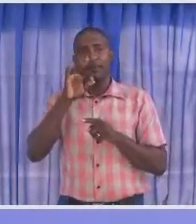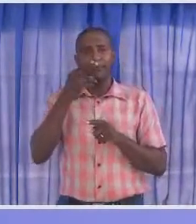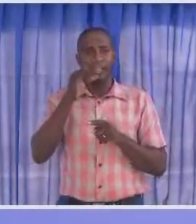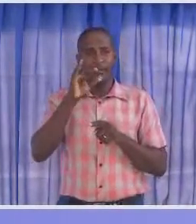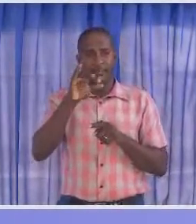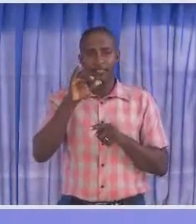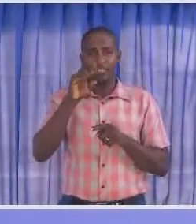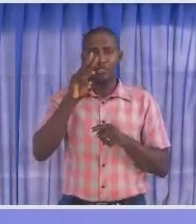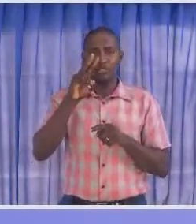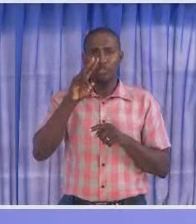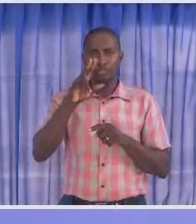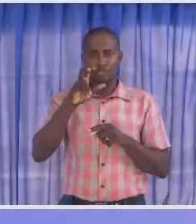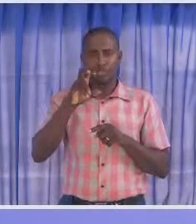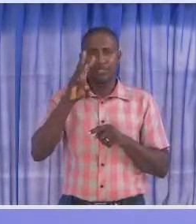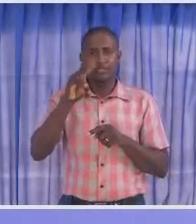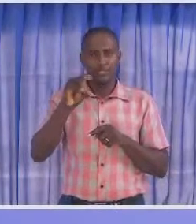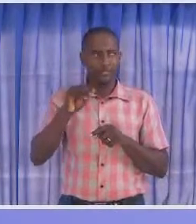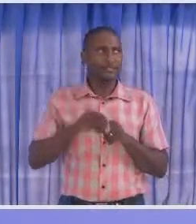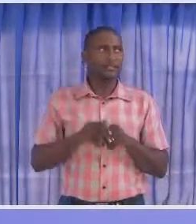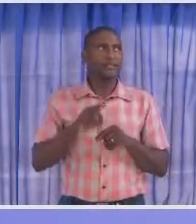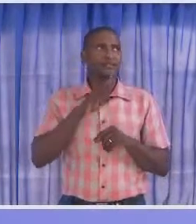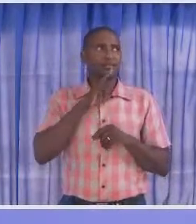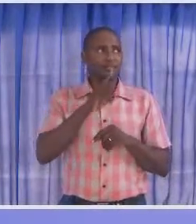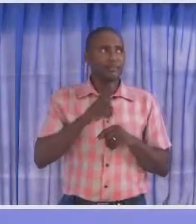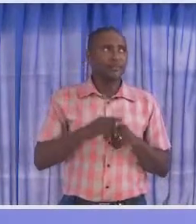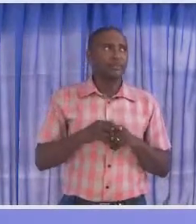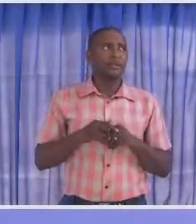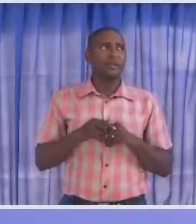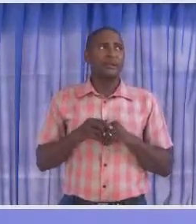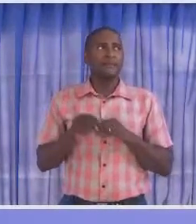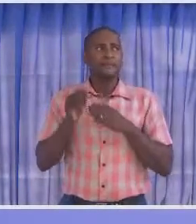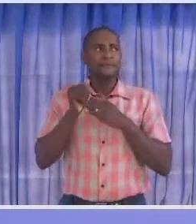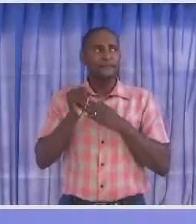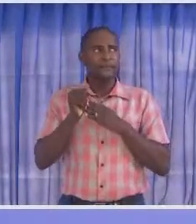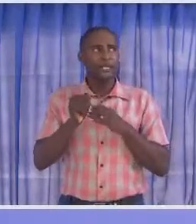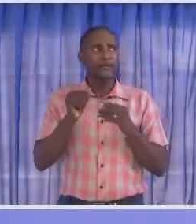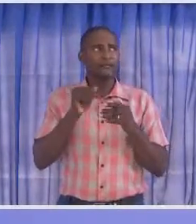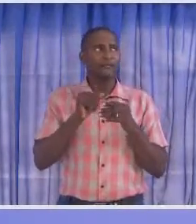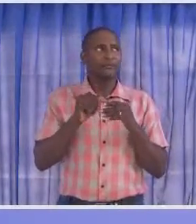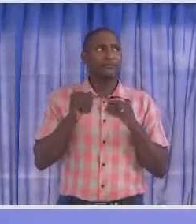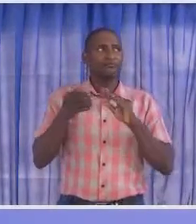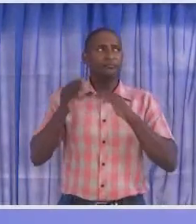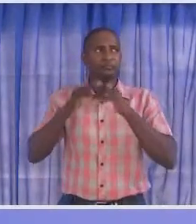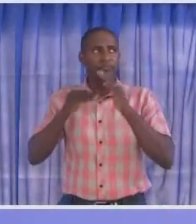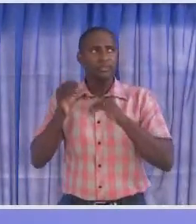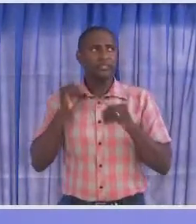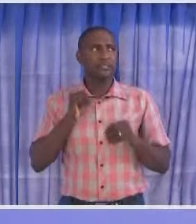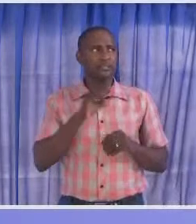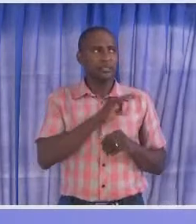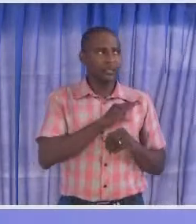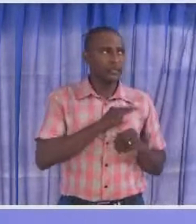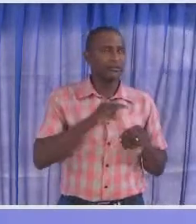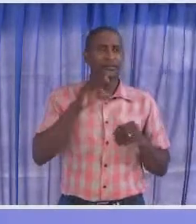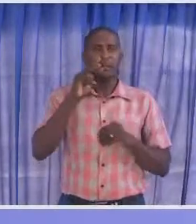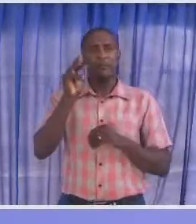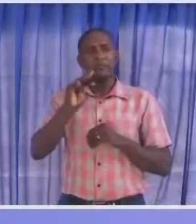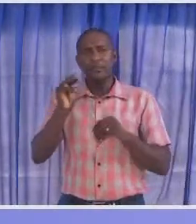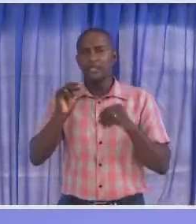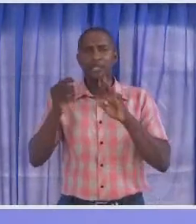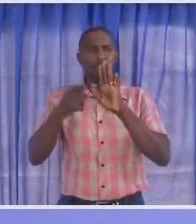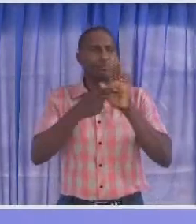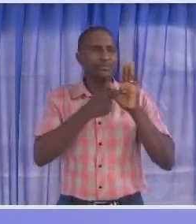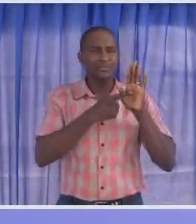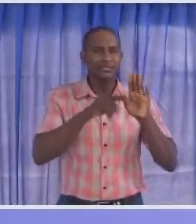Washington, D.C. And of course the faculty, staff of the community colleges, other partners, media representatives, and